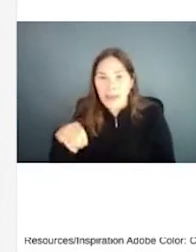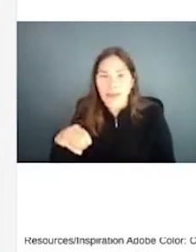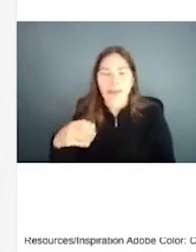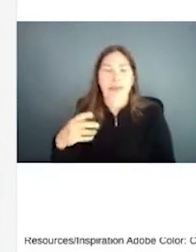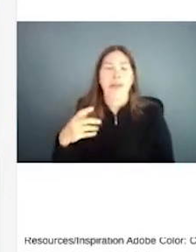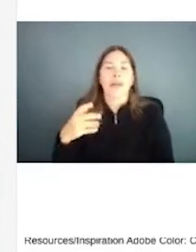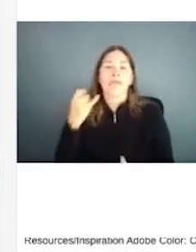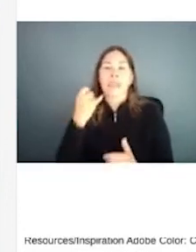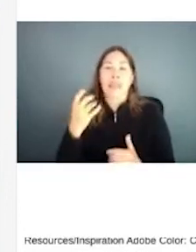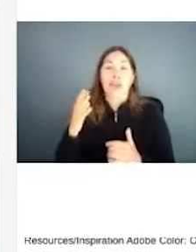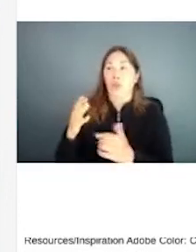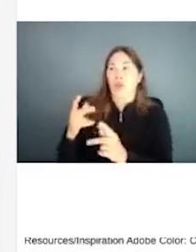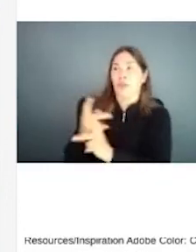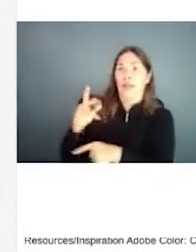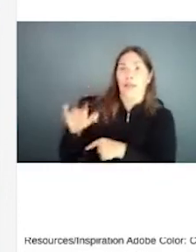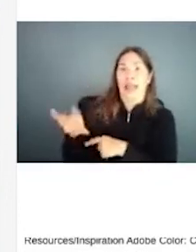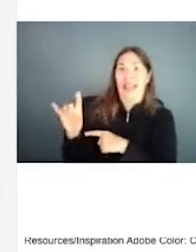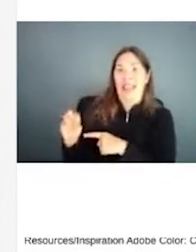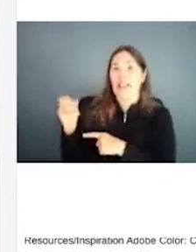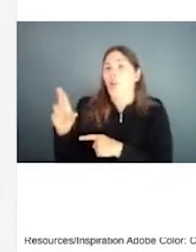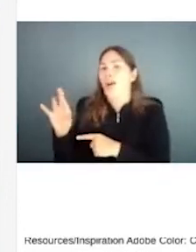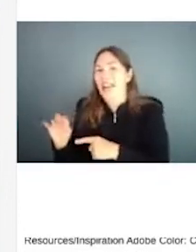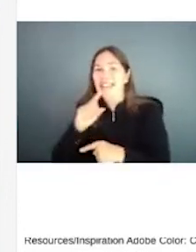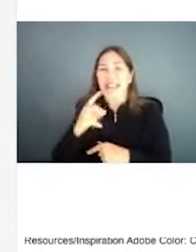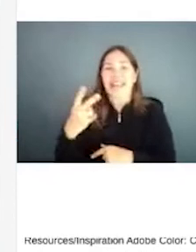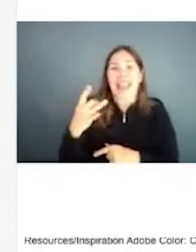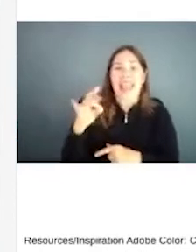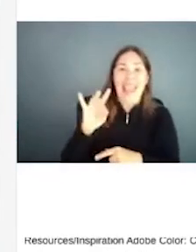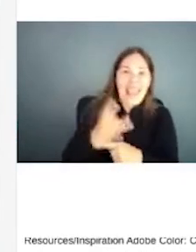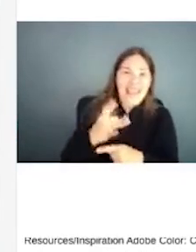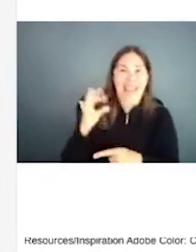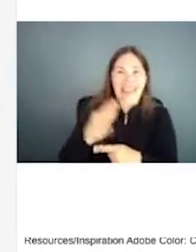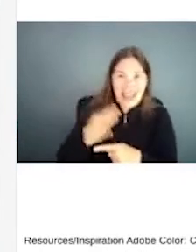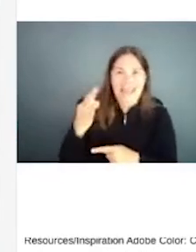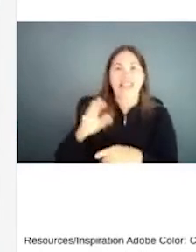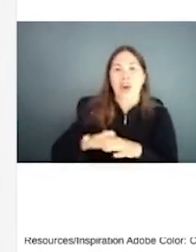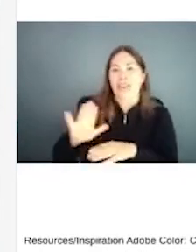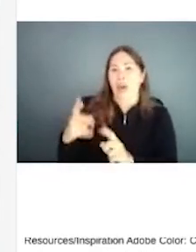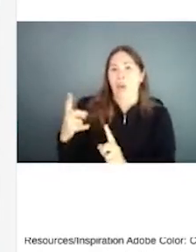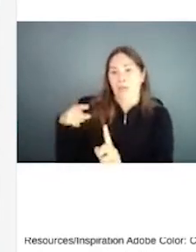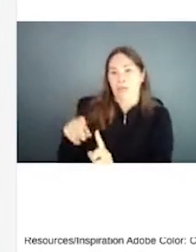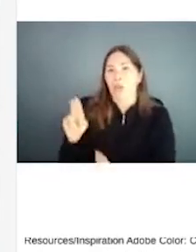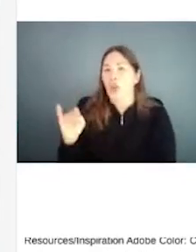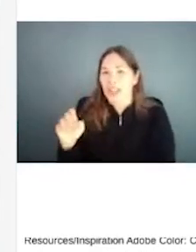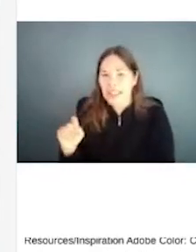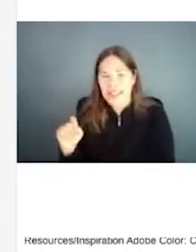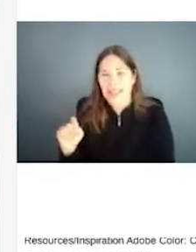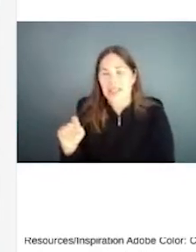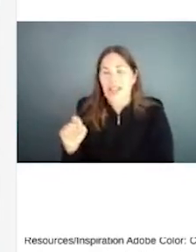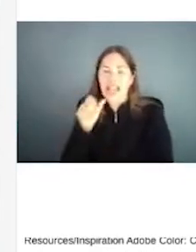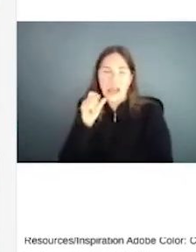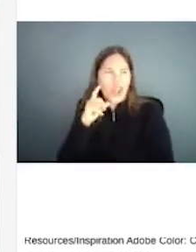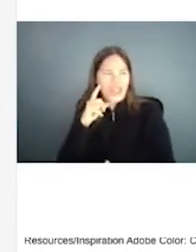you were going by 80 or 90, that would be 8 to 9 days that you would be spending on that unit. And I don't think I would